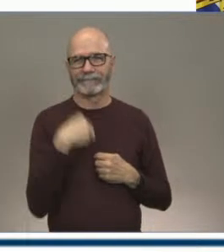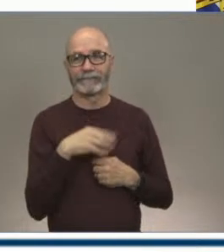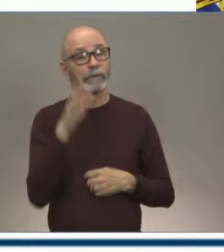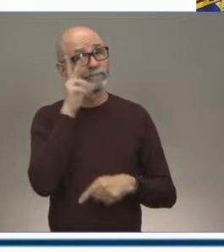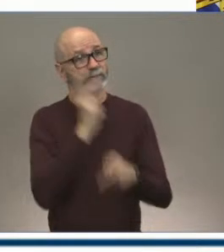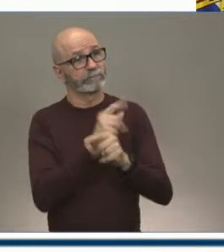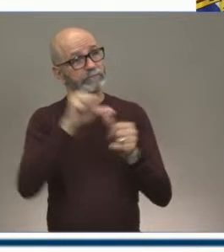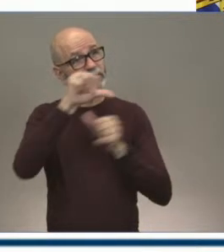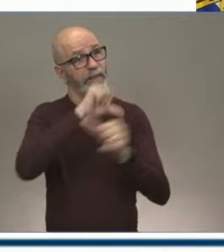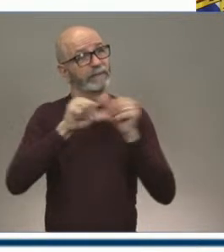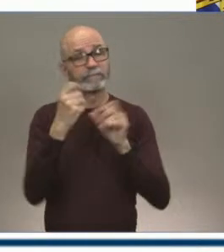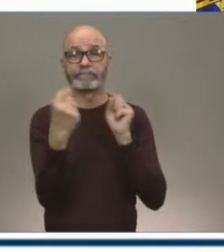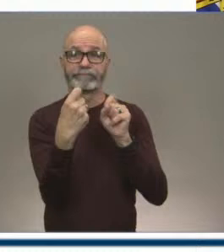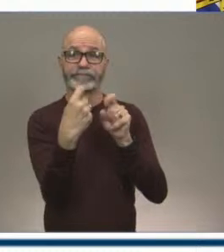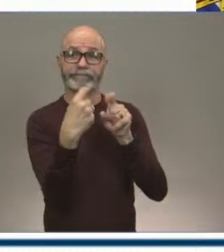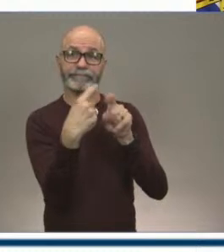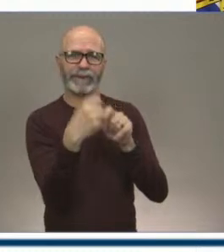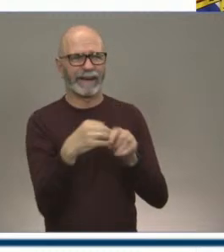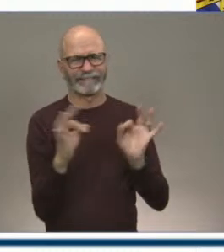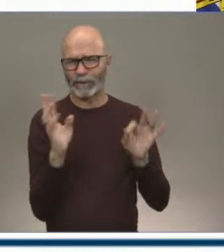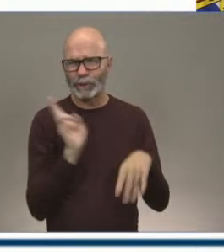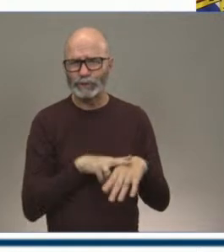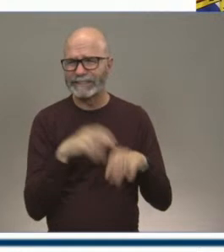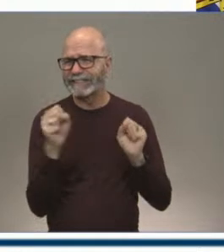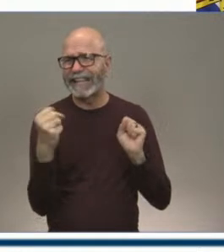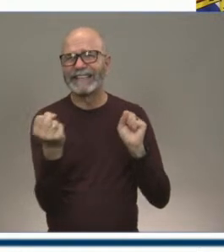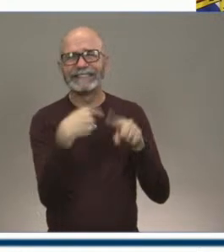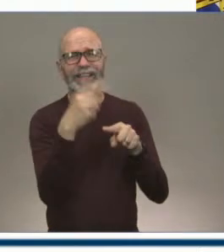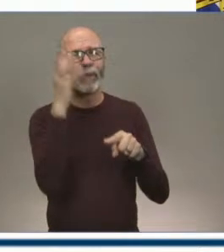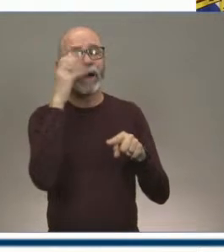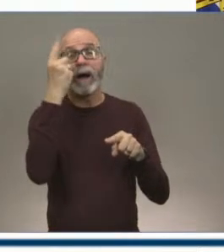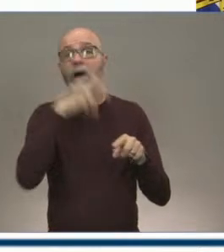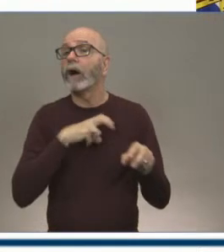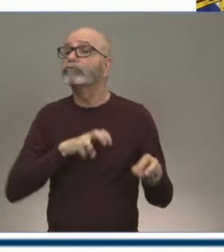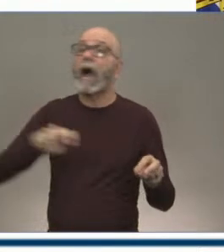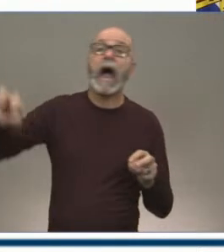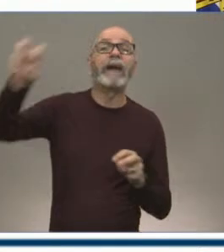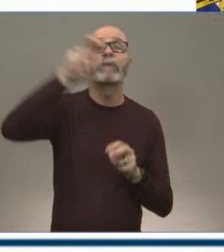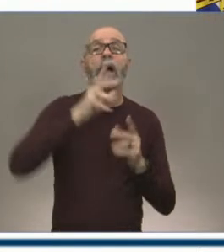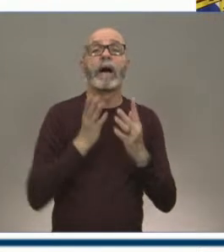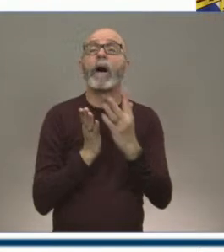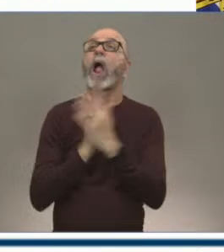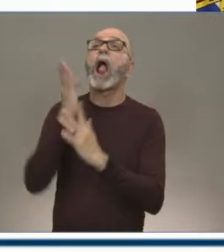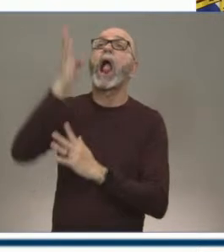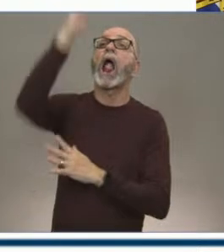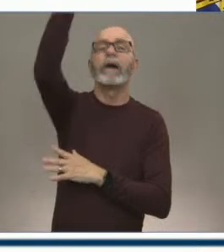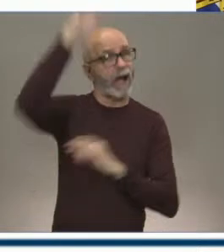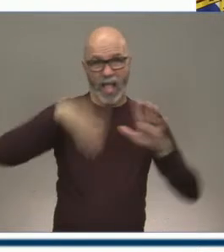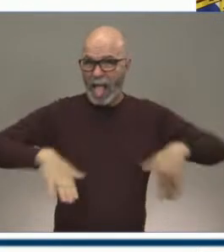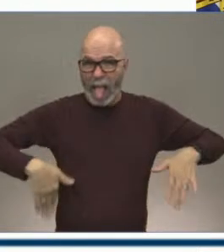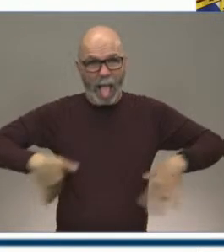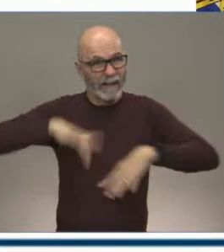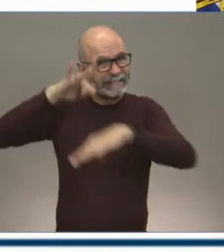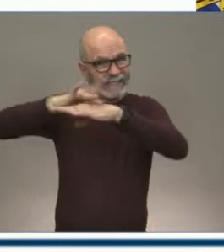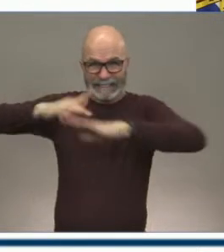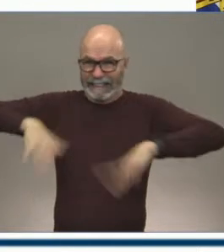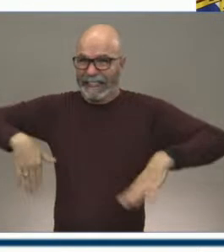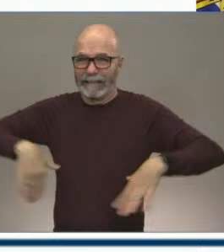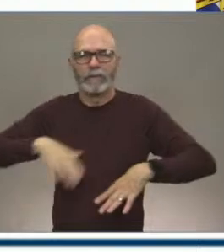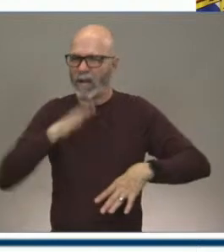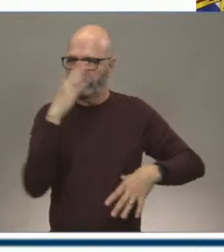I hope so. I may have to take a trip. I've never been to Upper Granville. And I'll have beer in the fridge, sir, when you